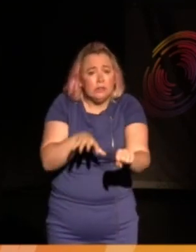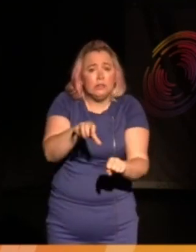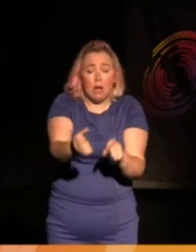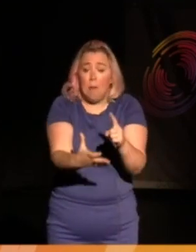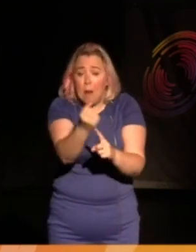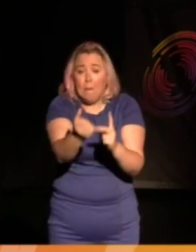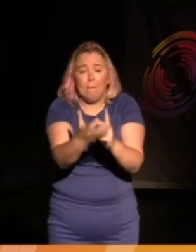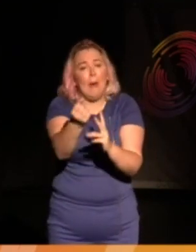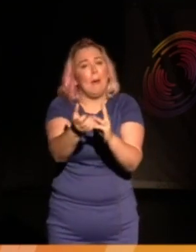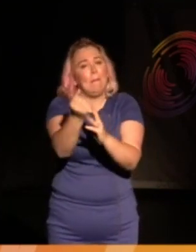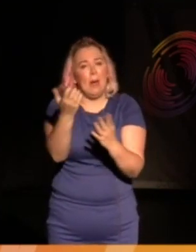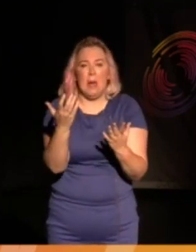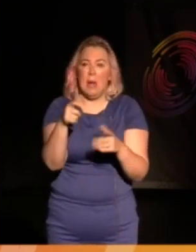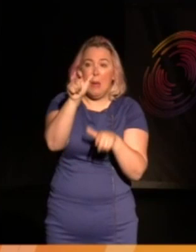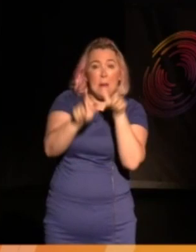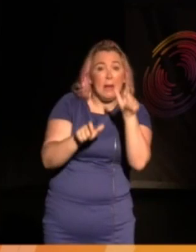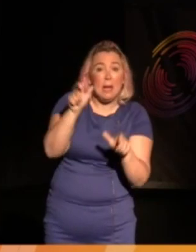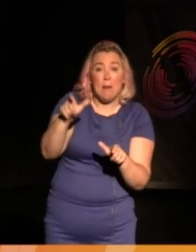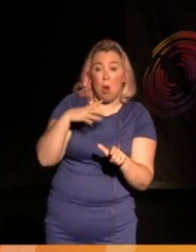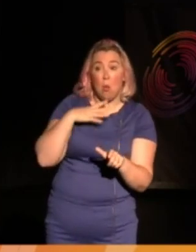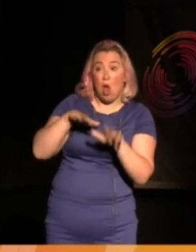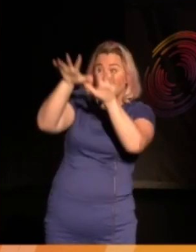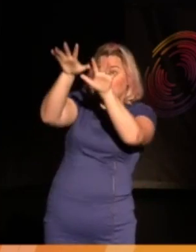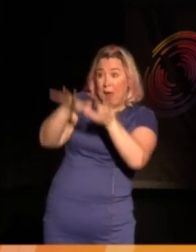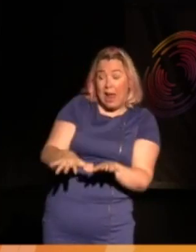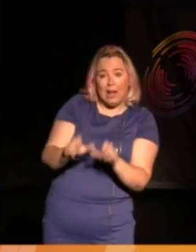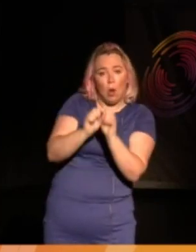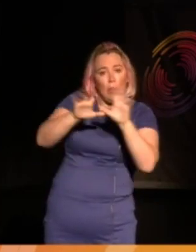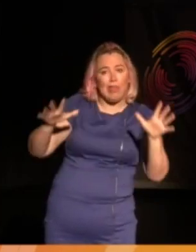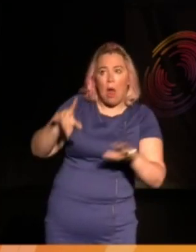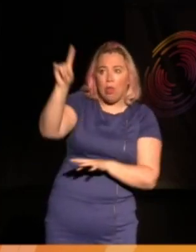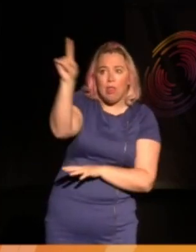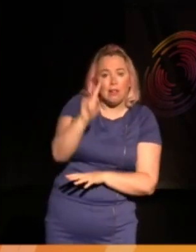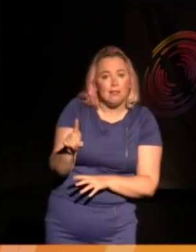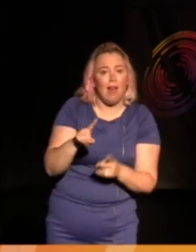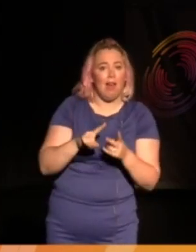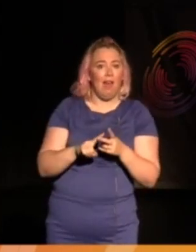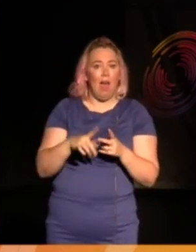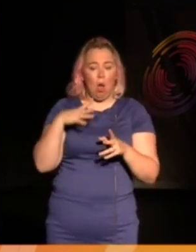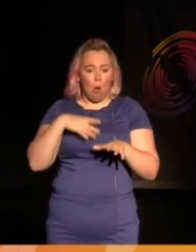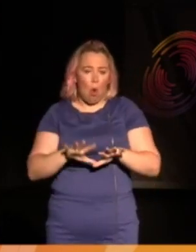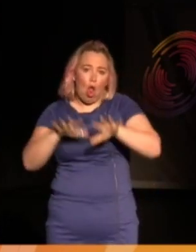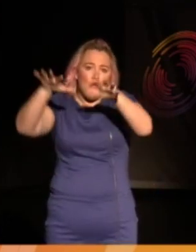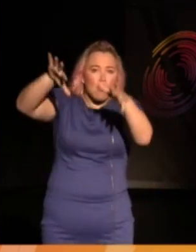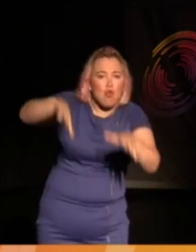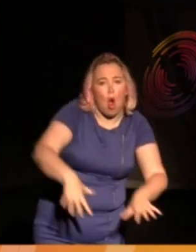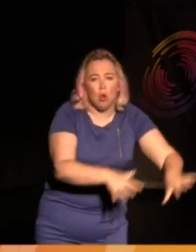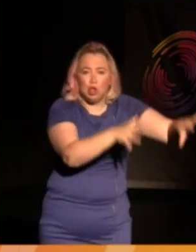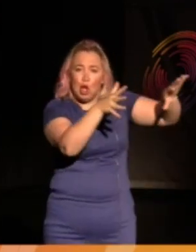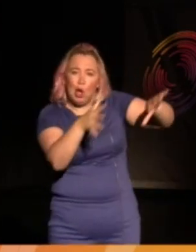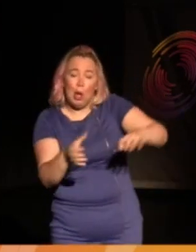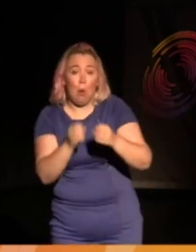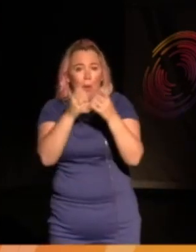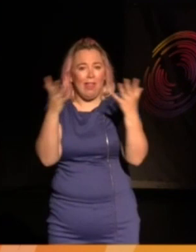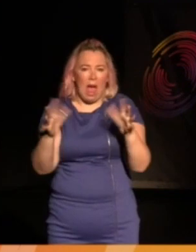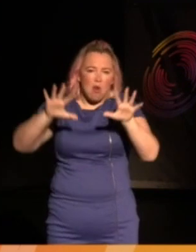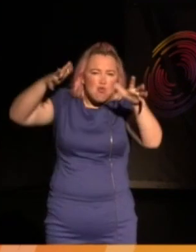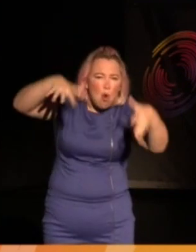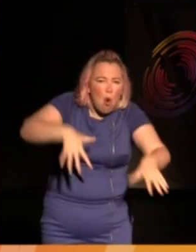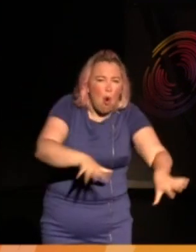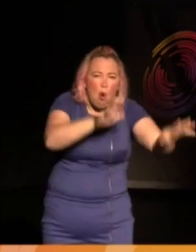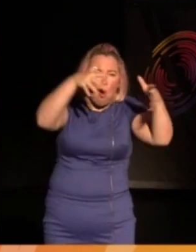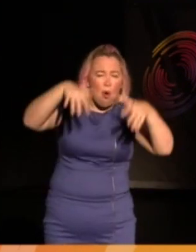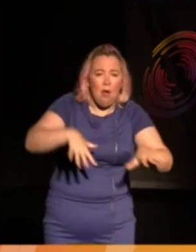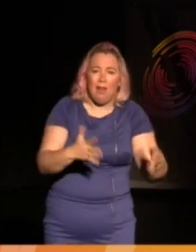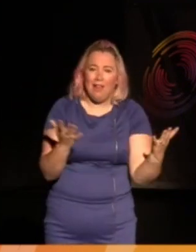ground. They want rain without thunder and lightning. They want the ocean without the awful roar of its many waters.